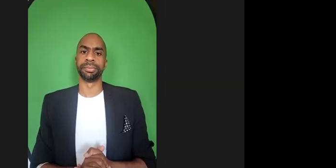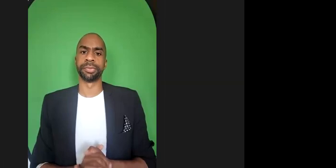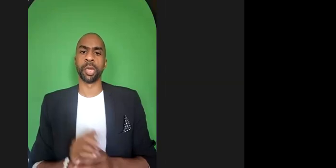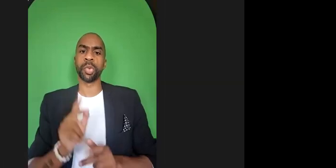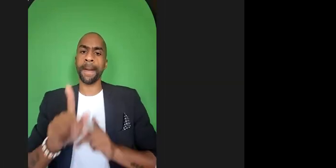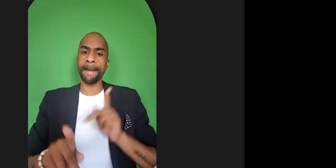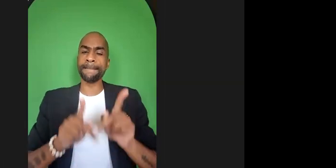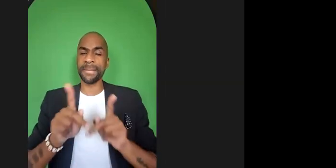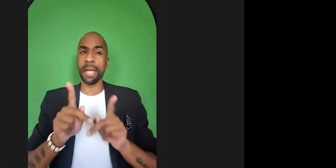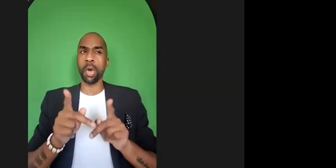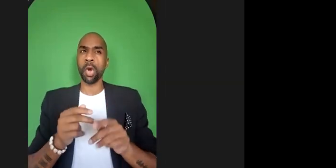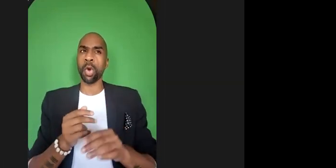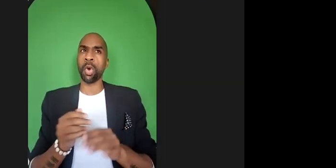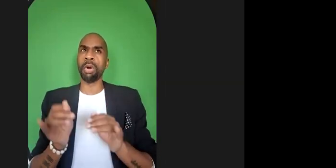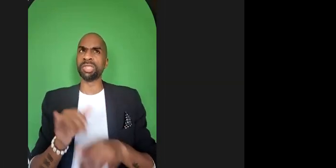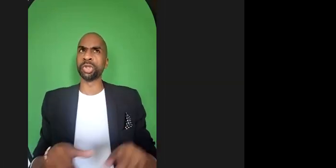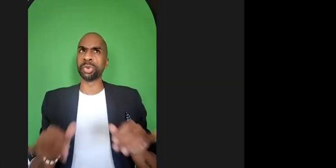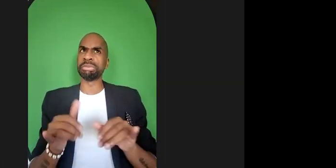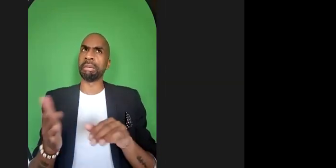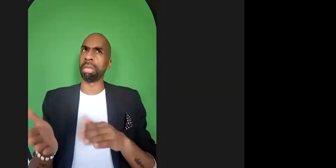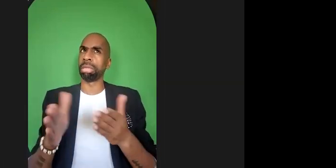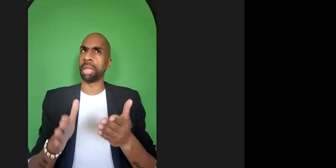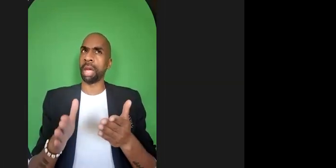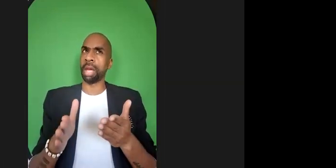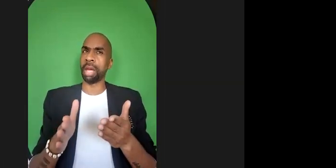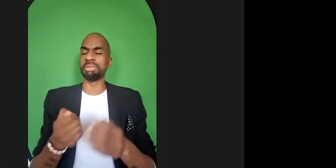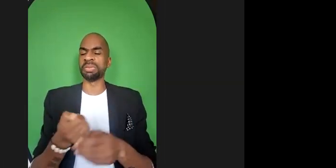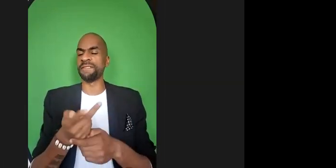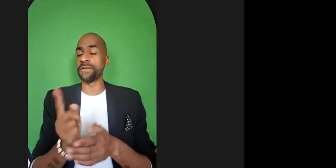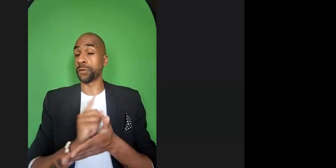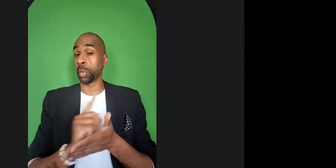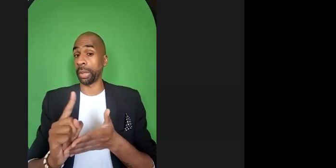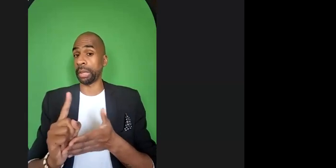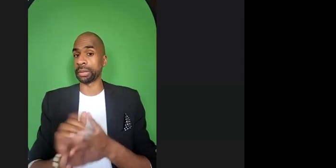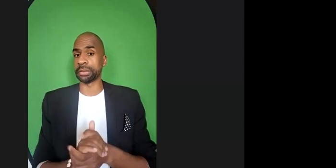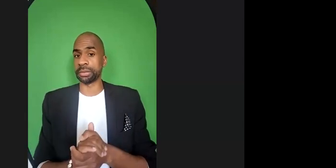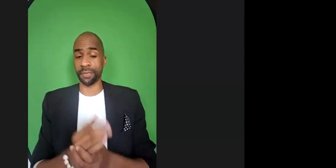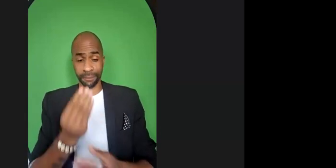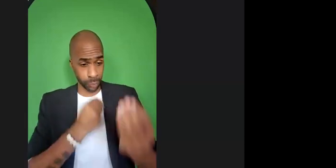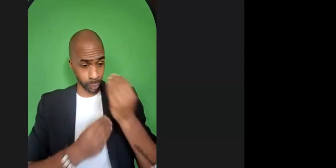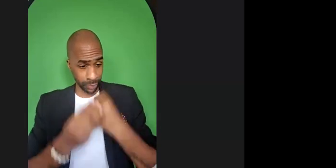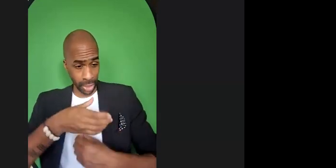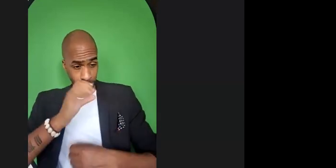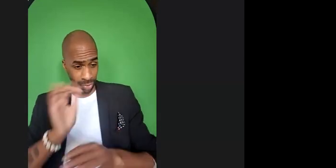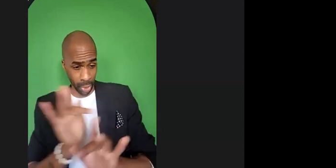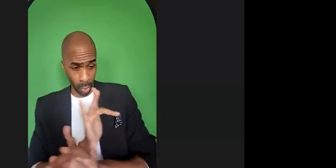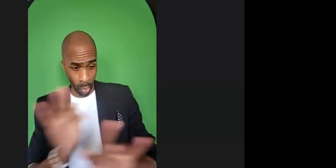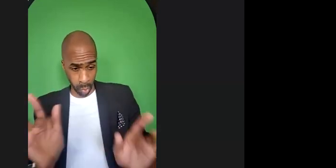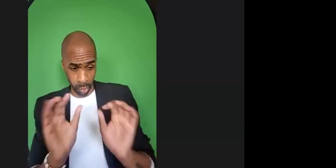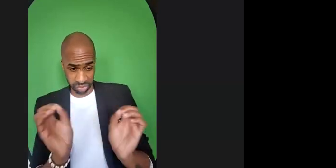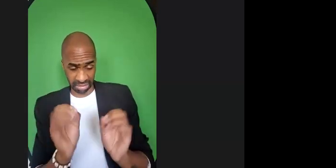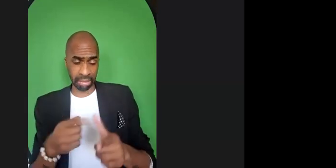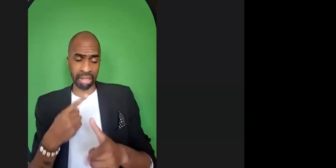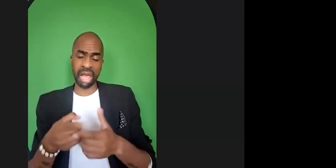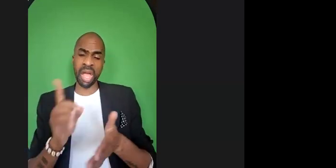not eating or drinking within a couple weeks. Yeah. And that is an option, not just for